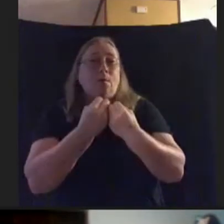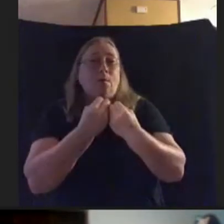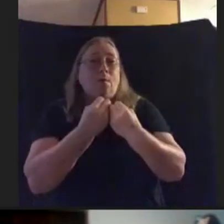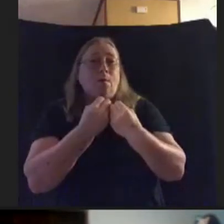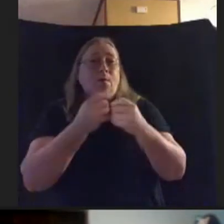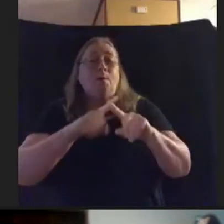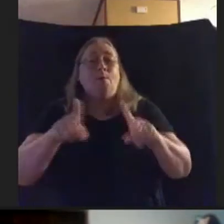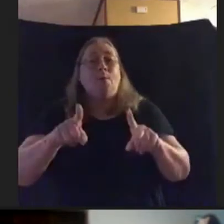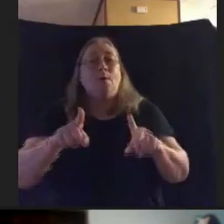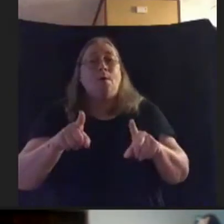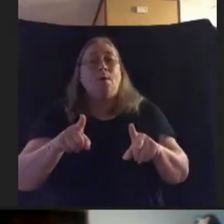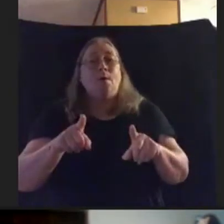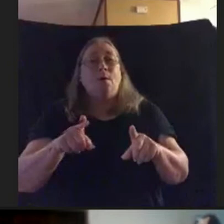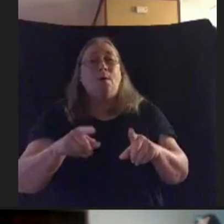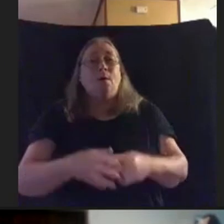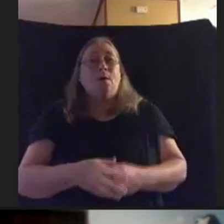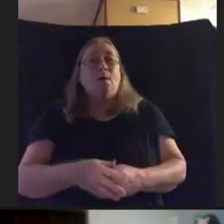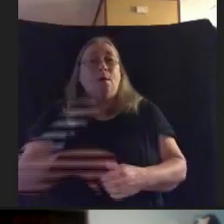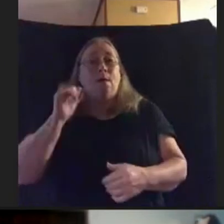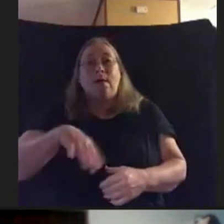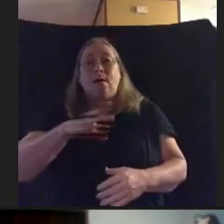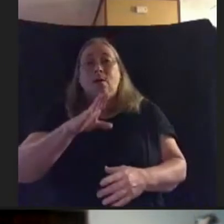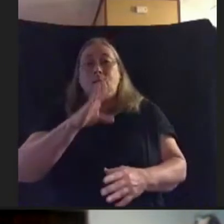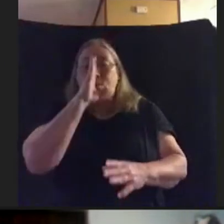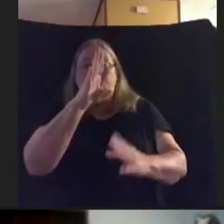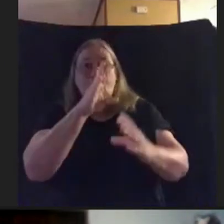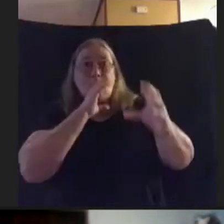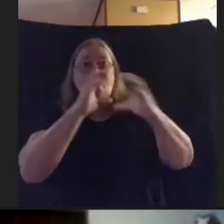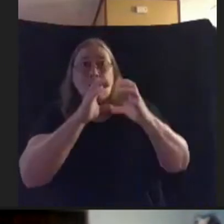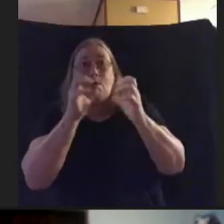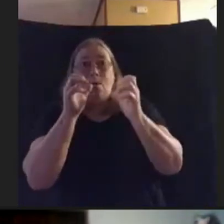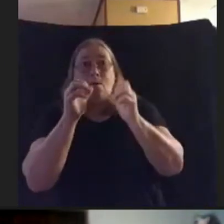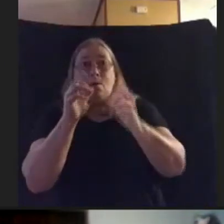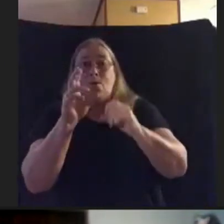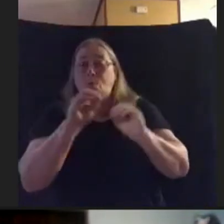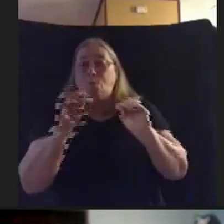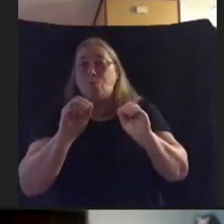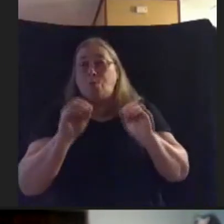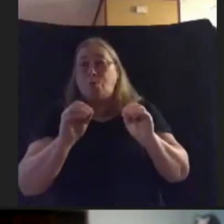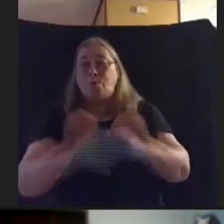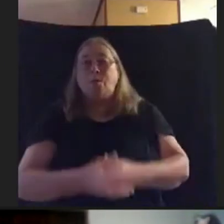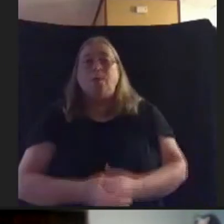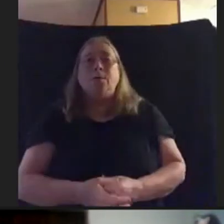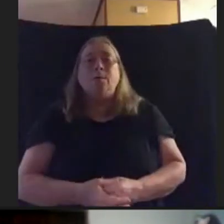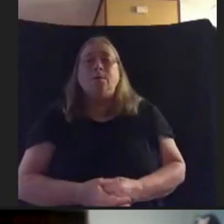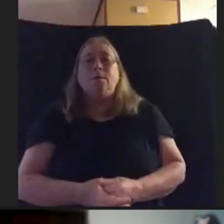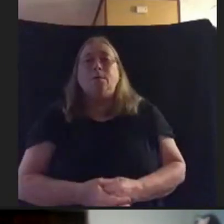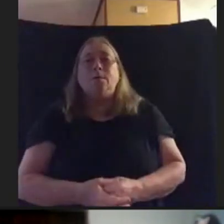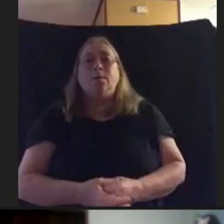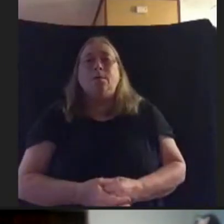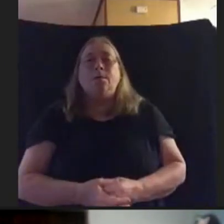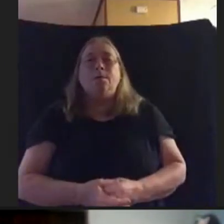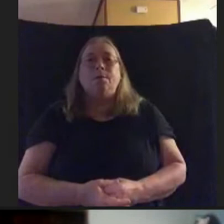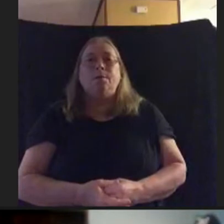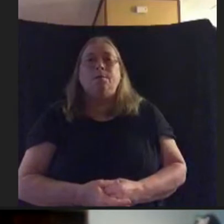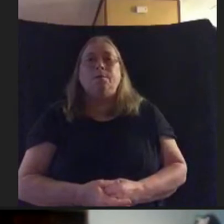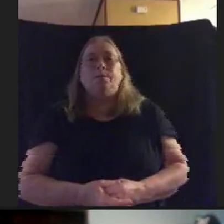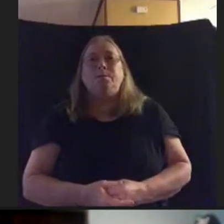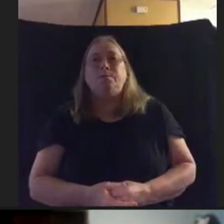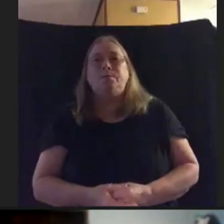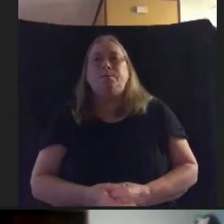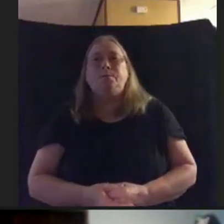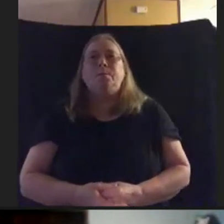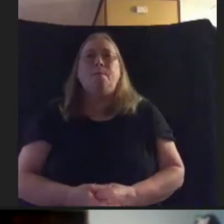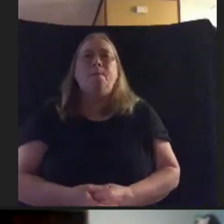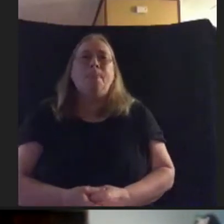any direct communications to give us information about that. Okay, thank you.